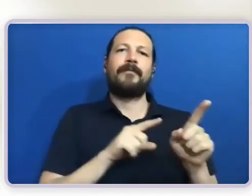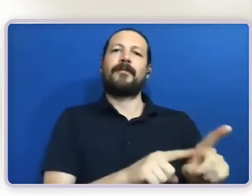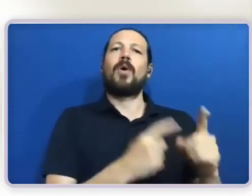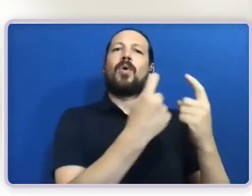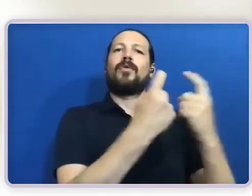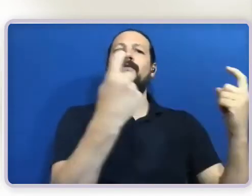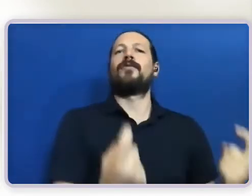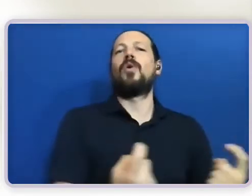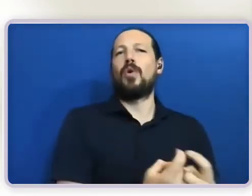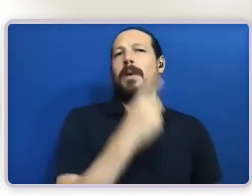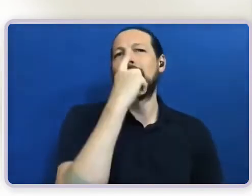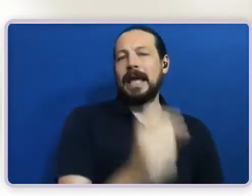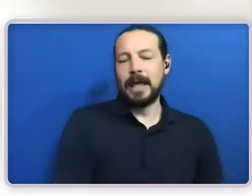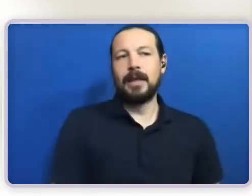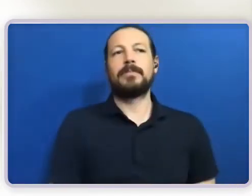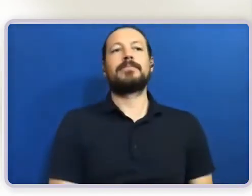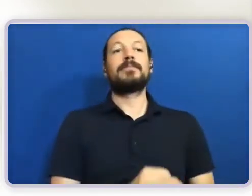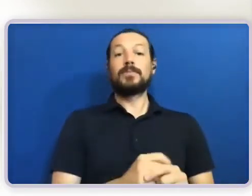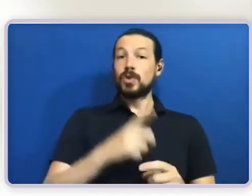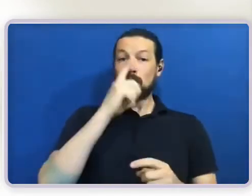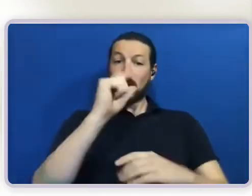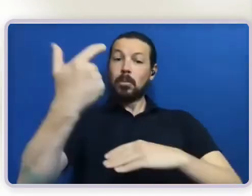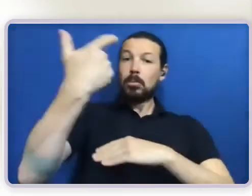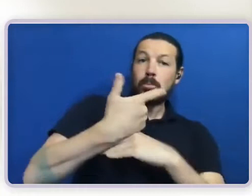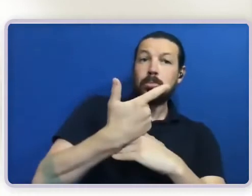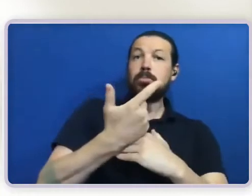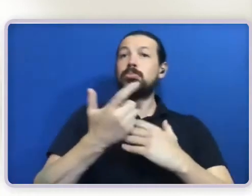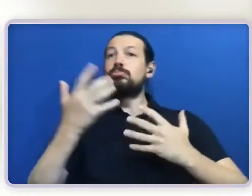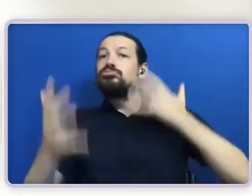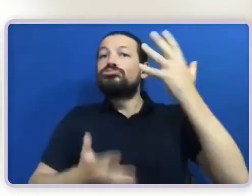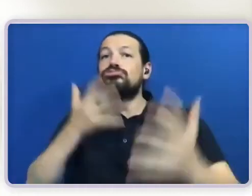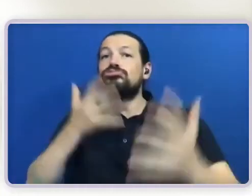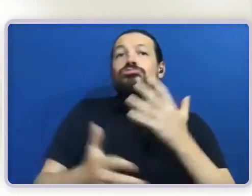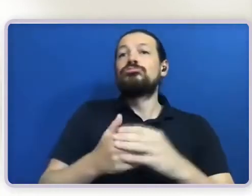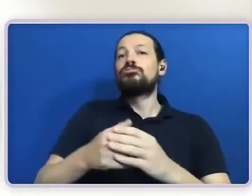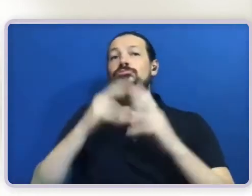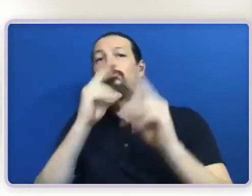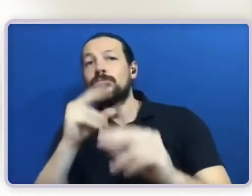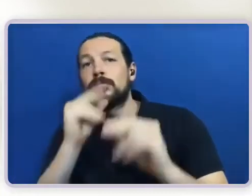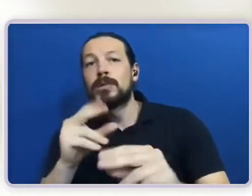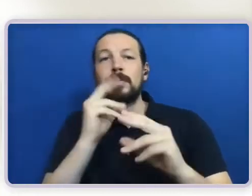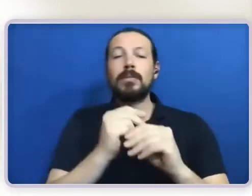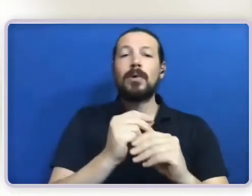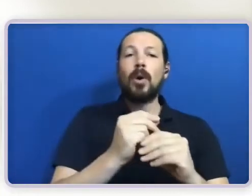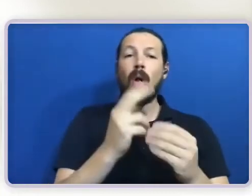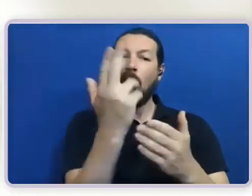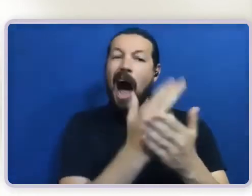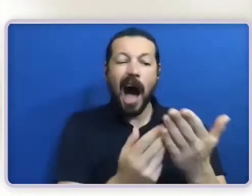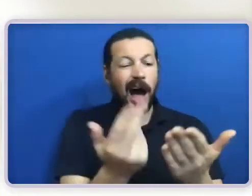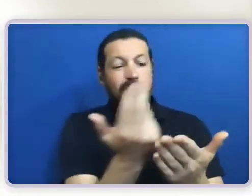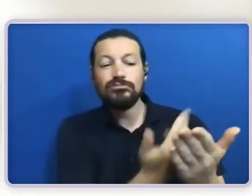The submission could also be a recording, and it could also be an artwork. It can also be in any